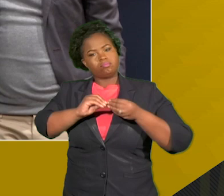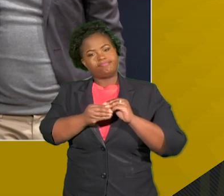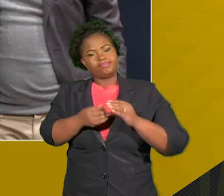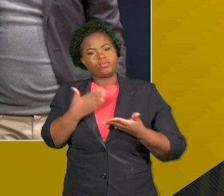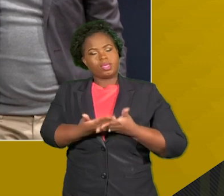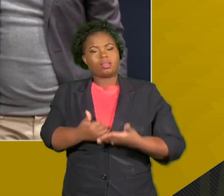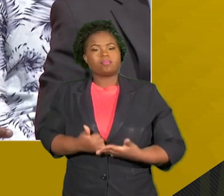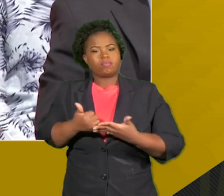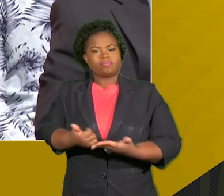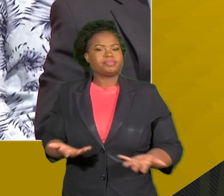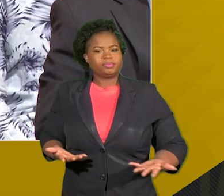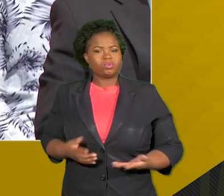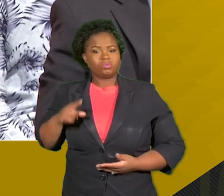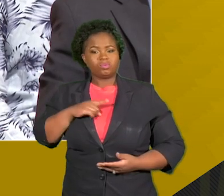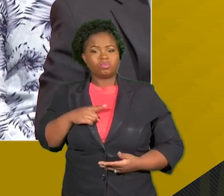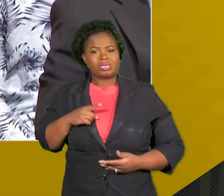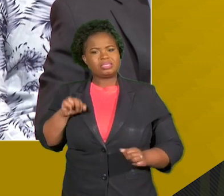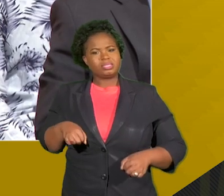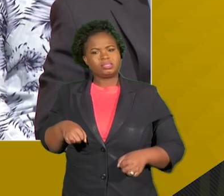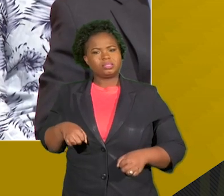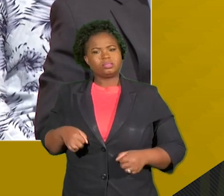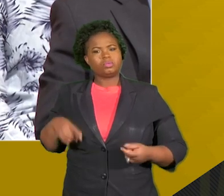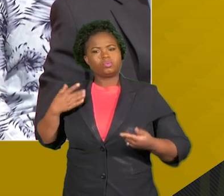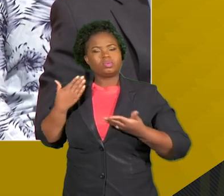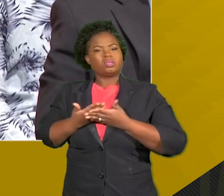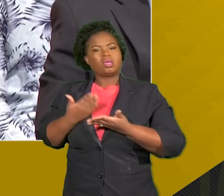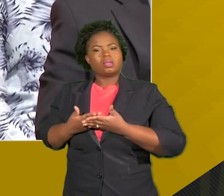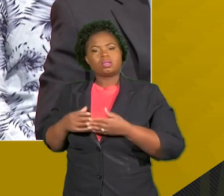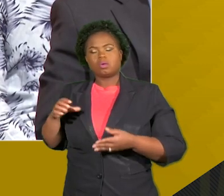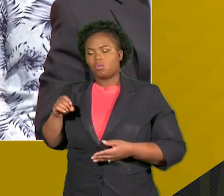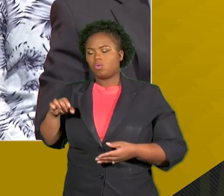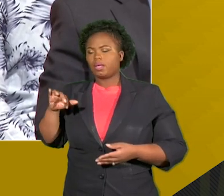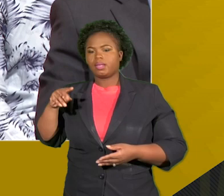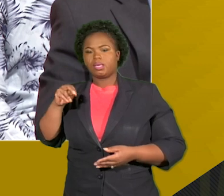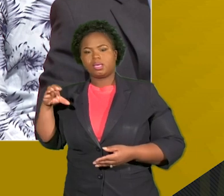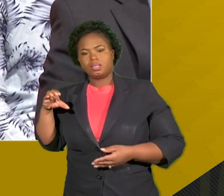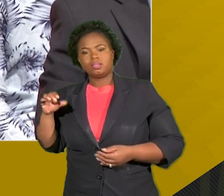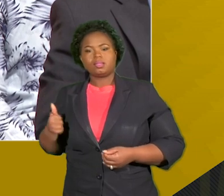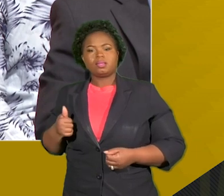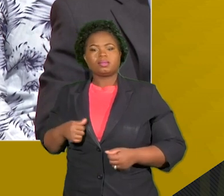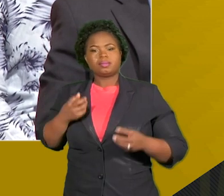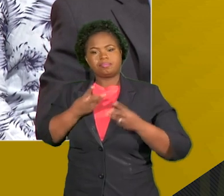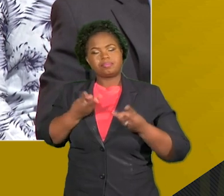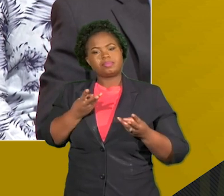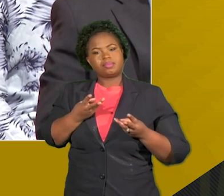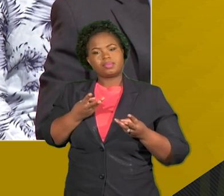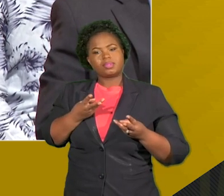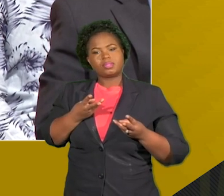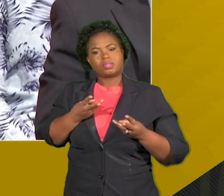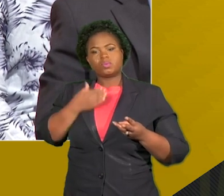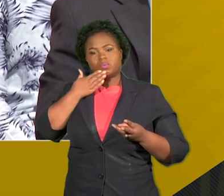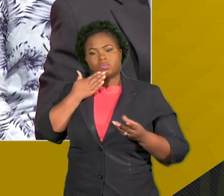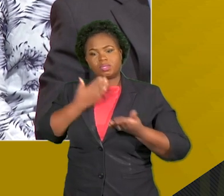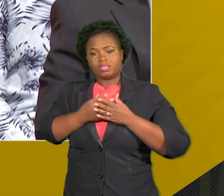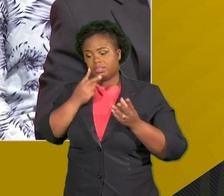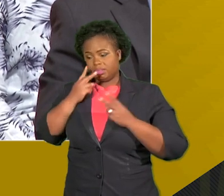provided. Because now, aside, since the intip organic stuff, so it's pure. After that, which bears a bazo. Enza kutibabona